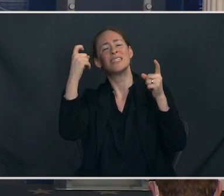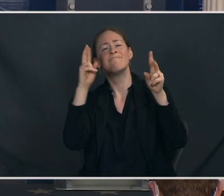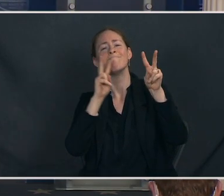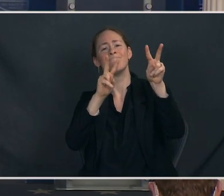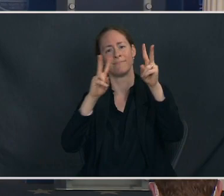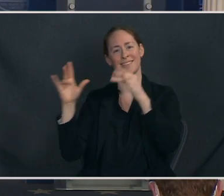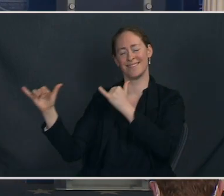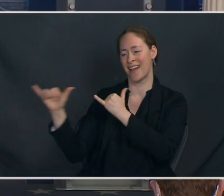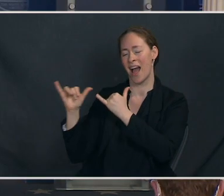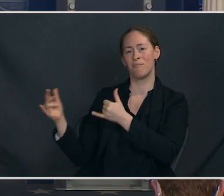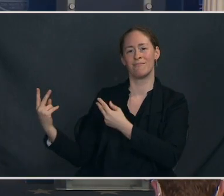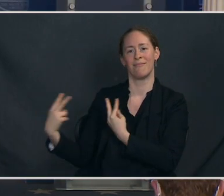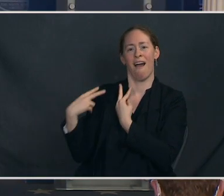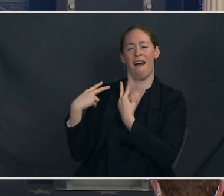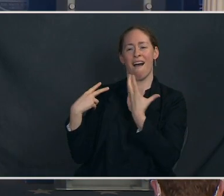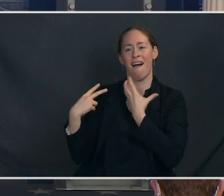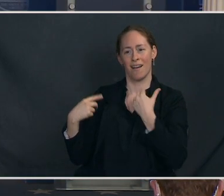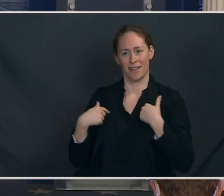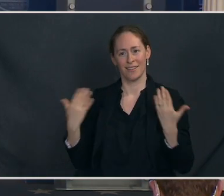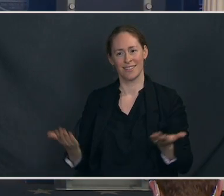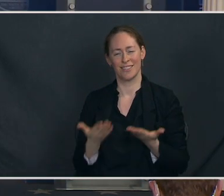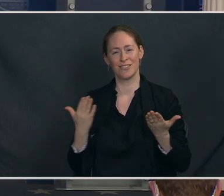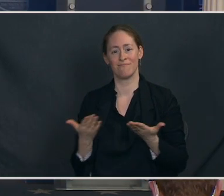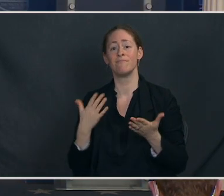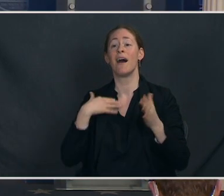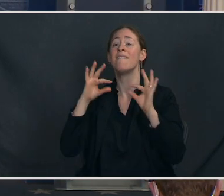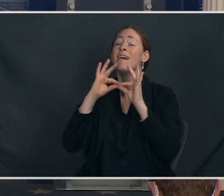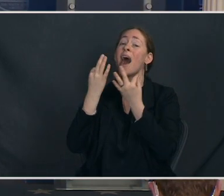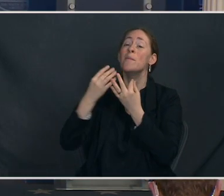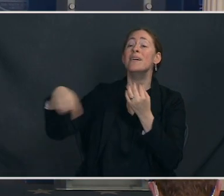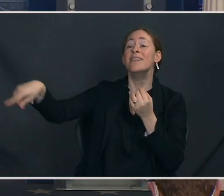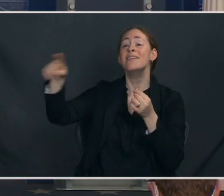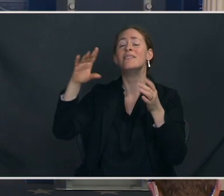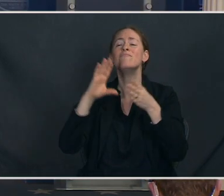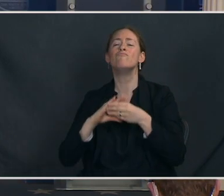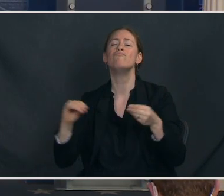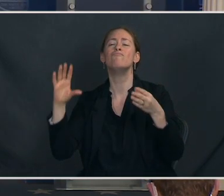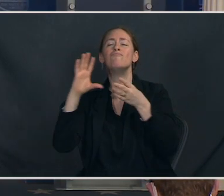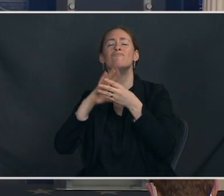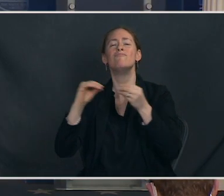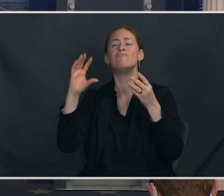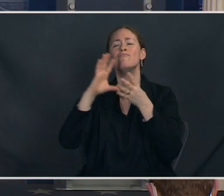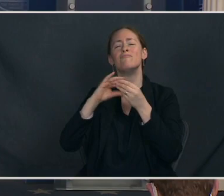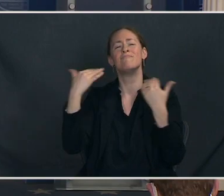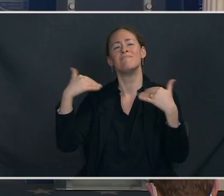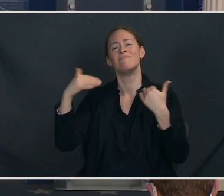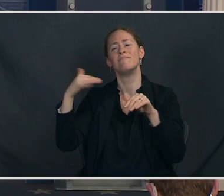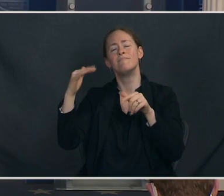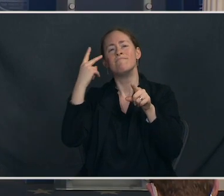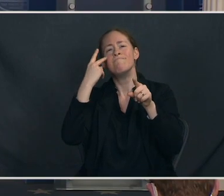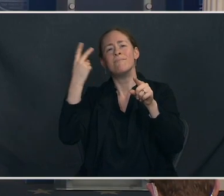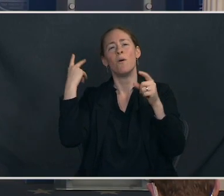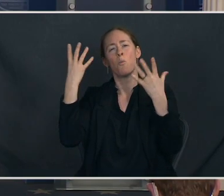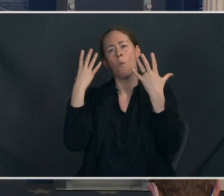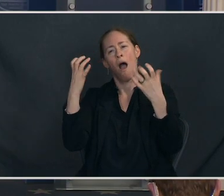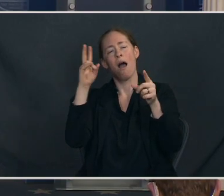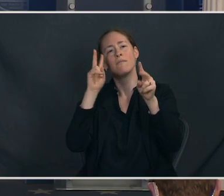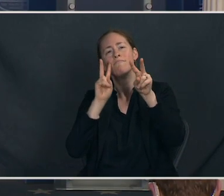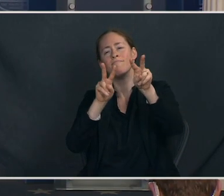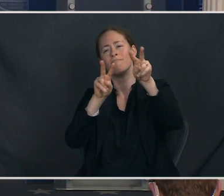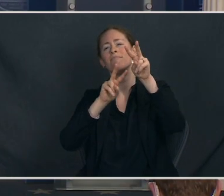a remarkable one of the march towards greater equality and opportunity. But for too many American